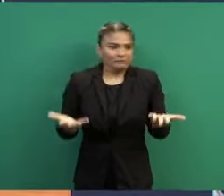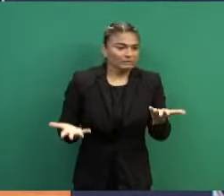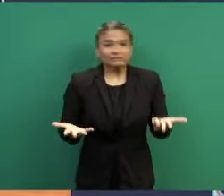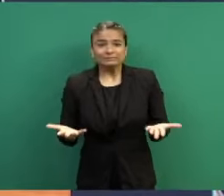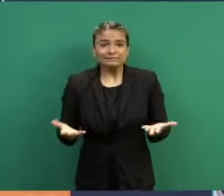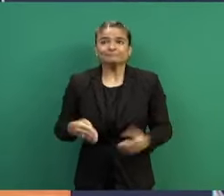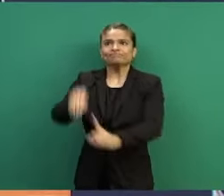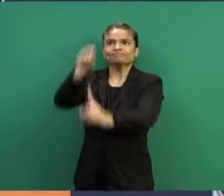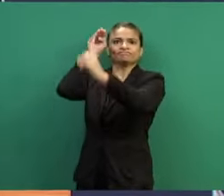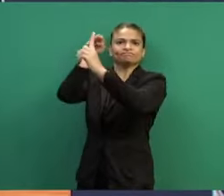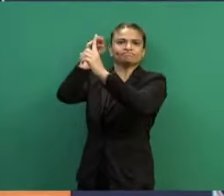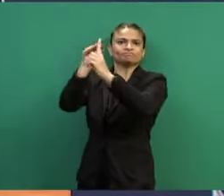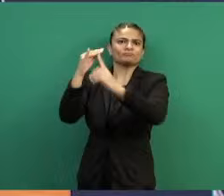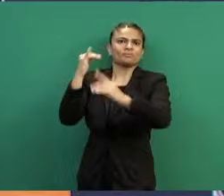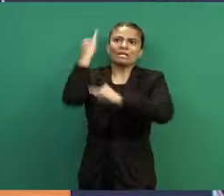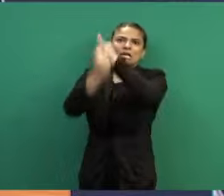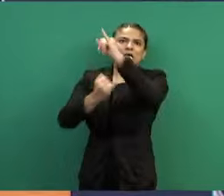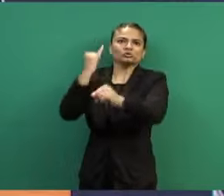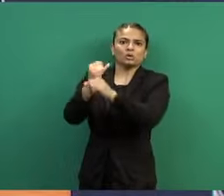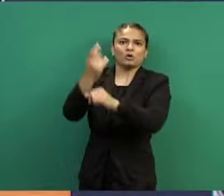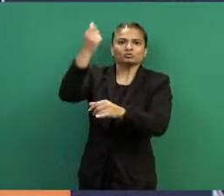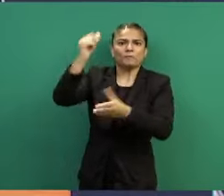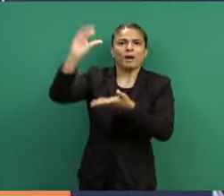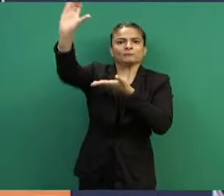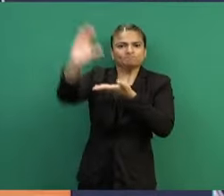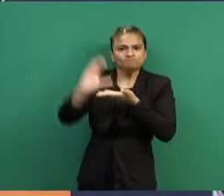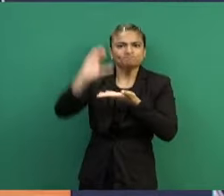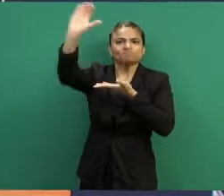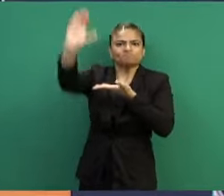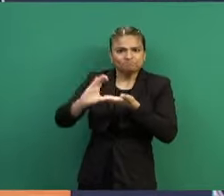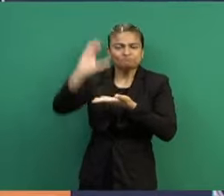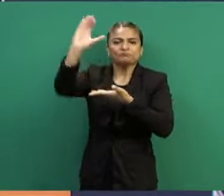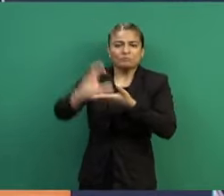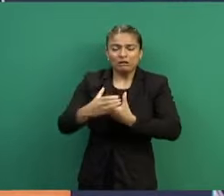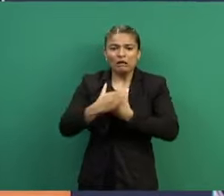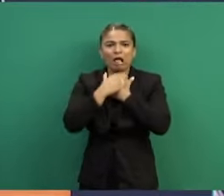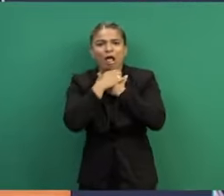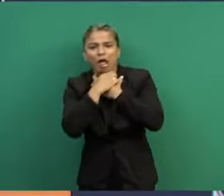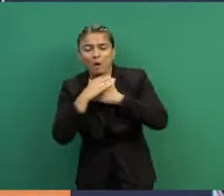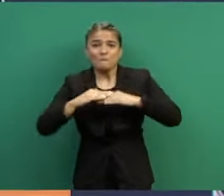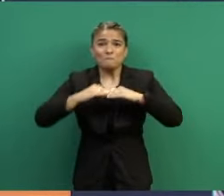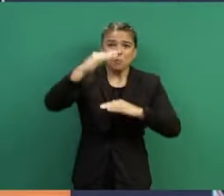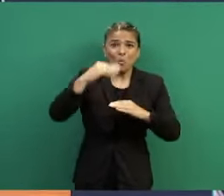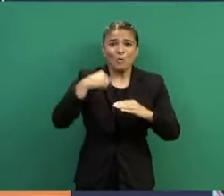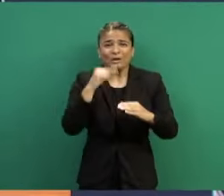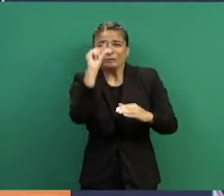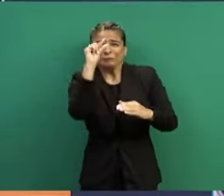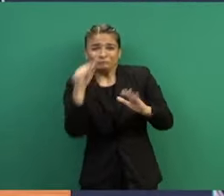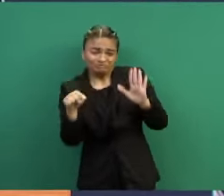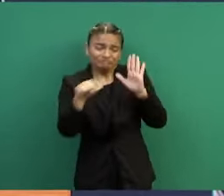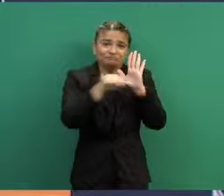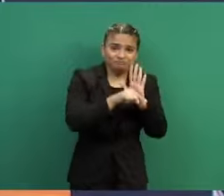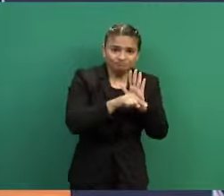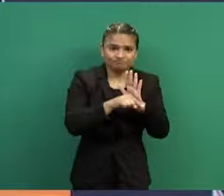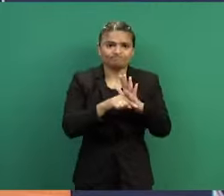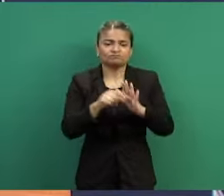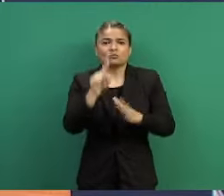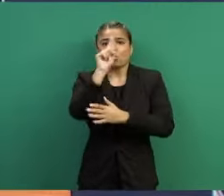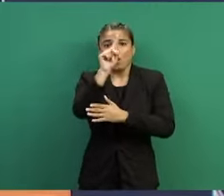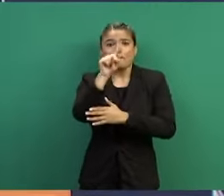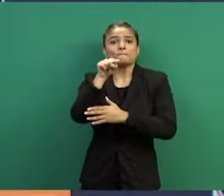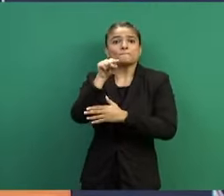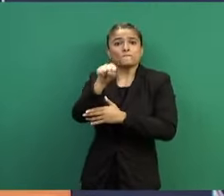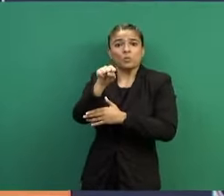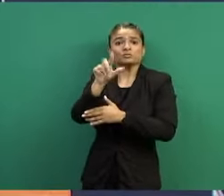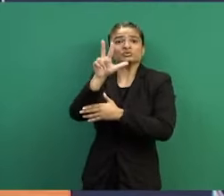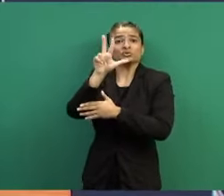deficit expands from a forecasted 1.3% of GDP this year to